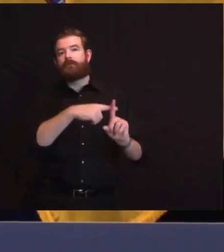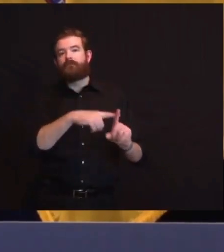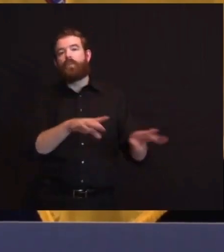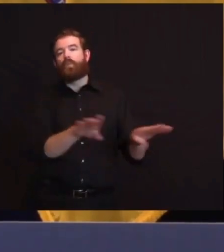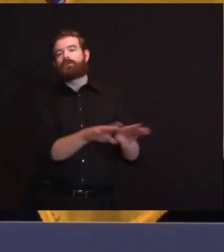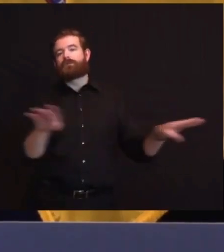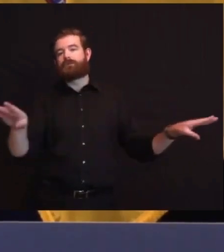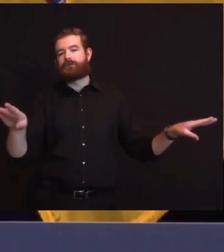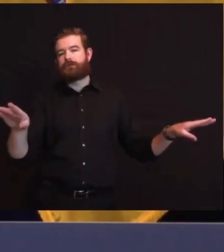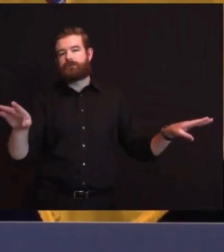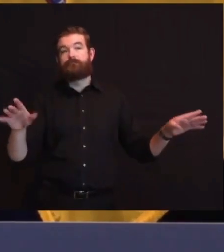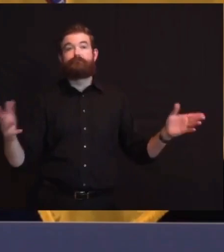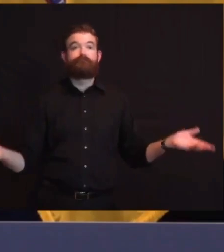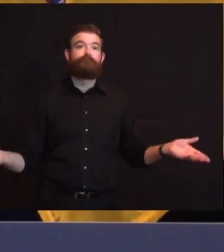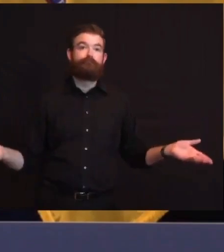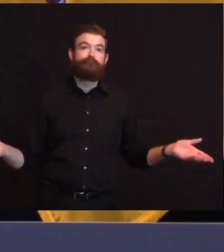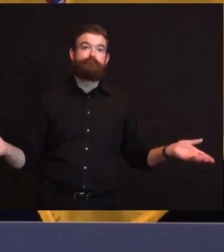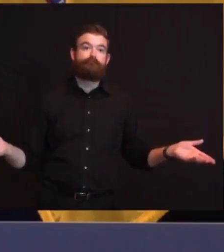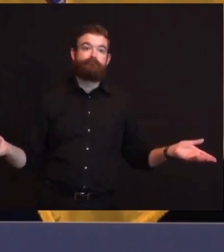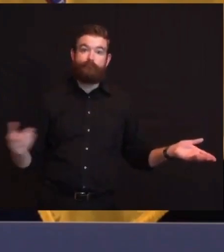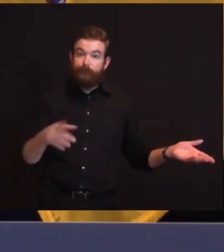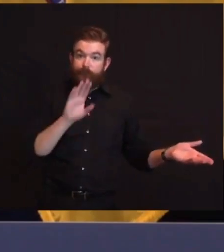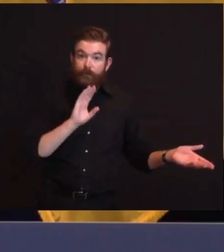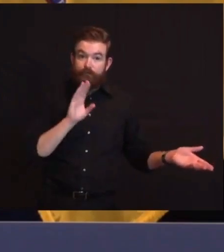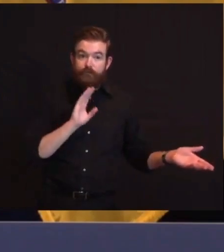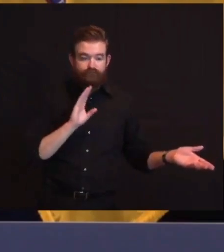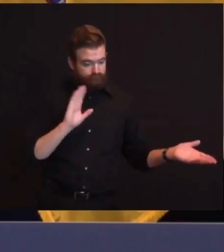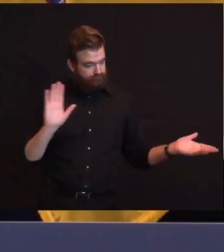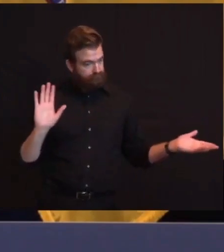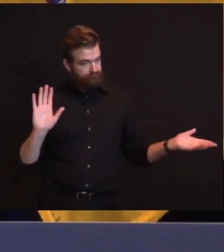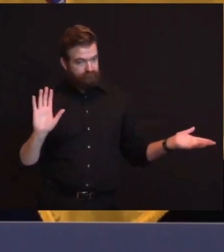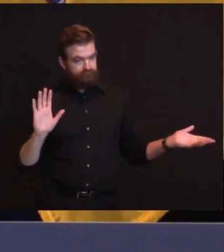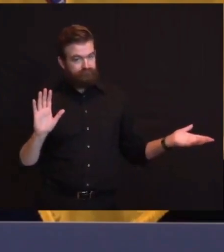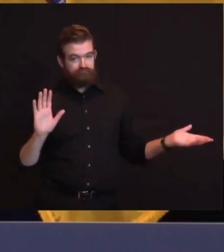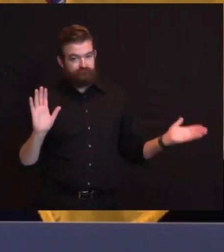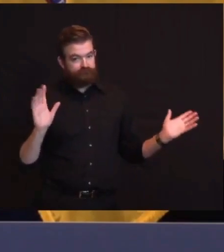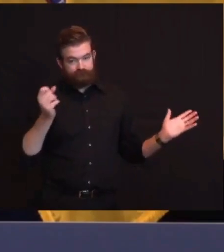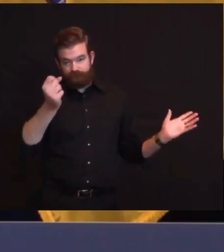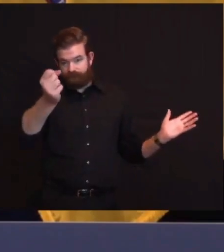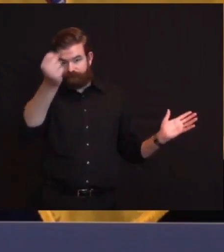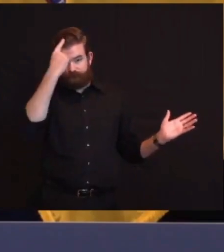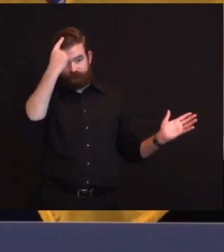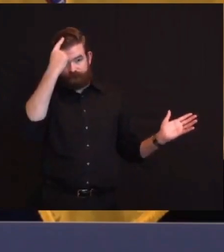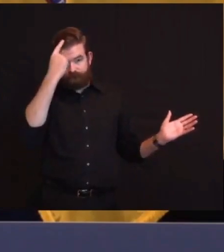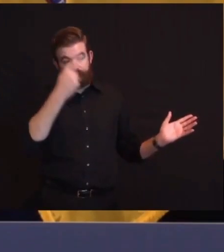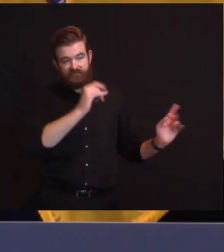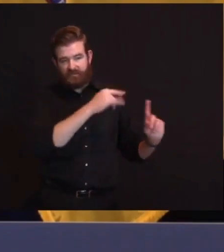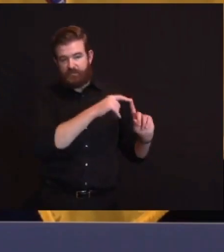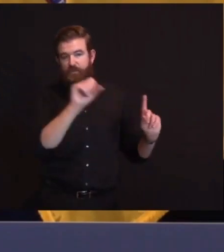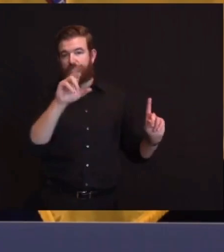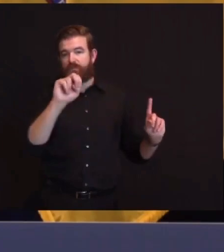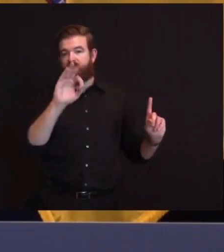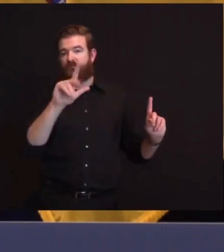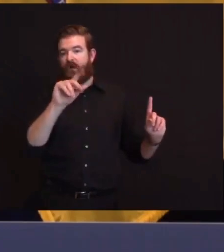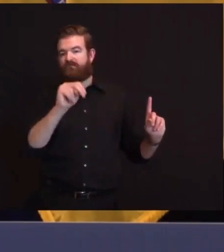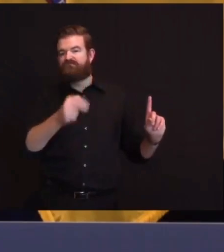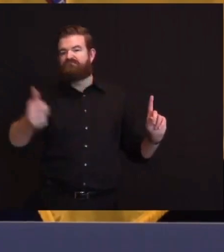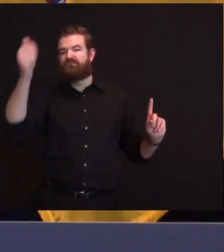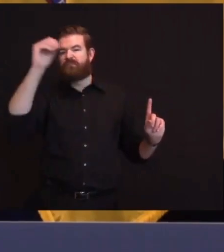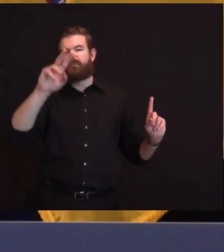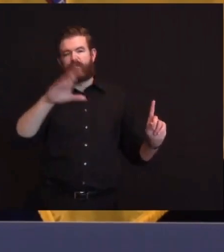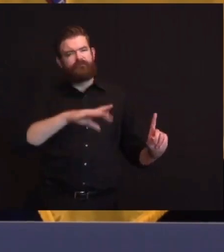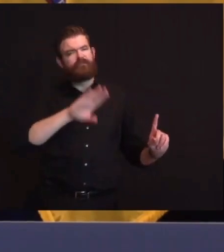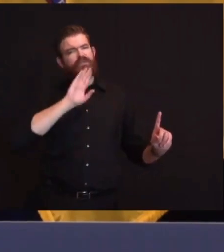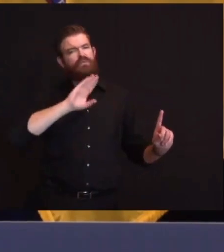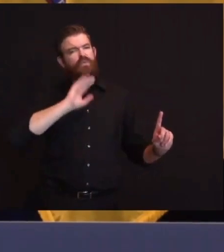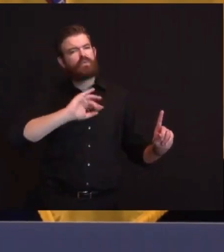Secondly, if you're frustrated, I don't blame you, I am too. So is Sue Fulton and her team. They're doing everything they can. They're chopping through this